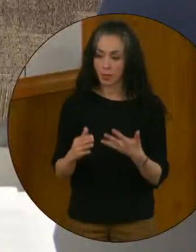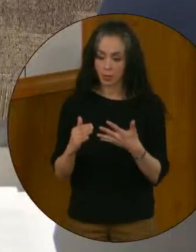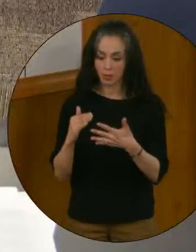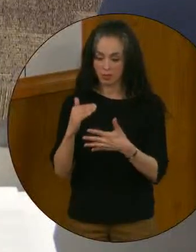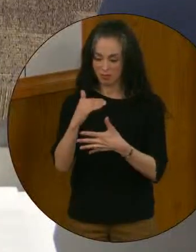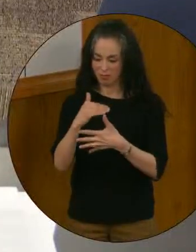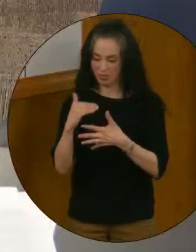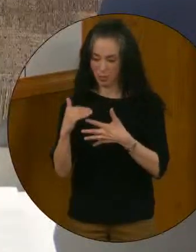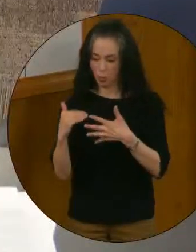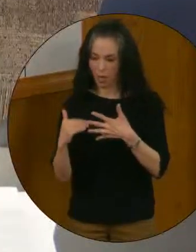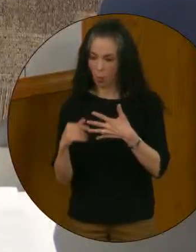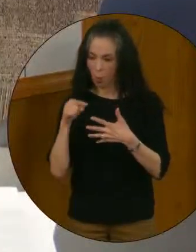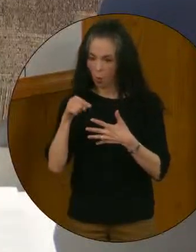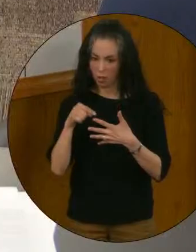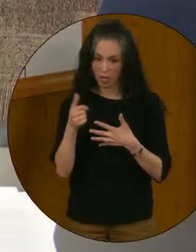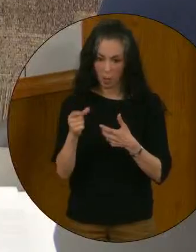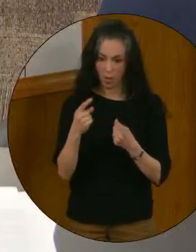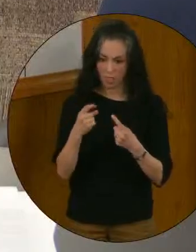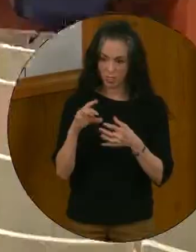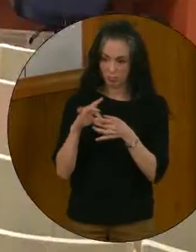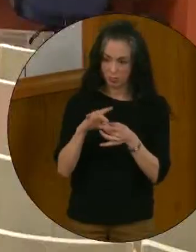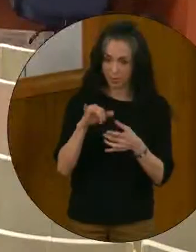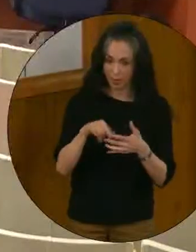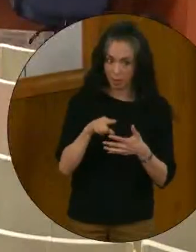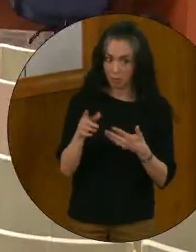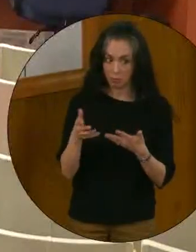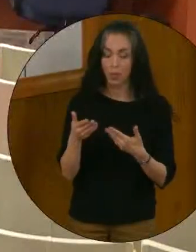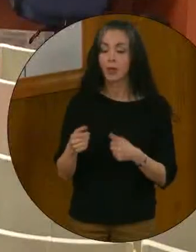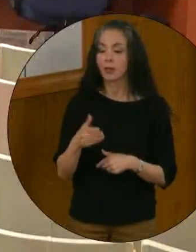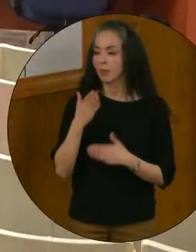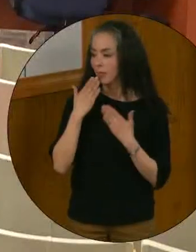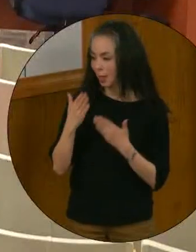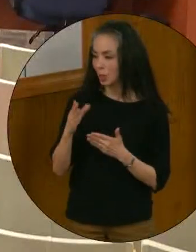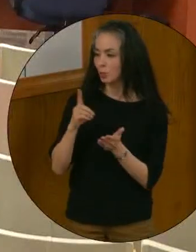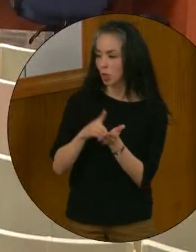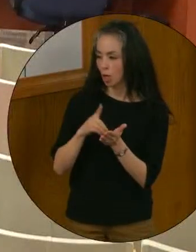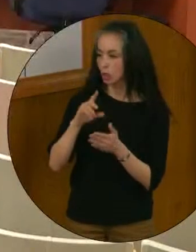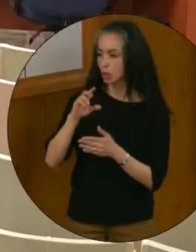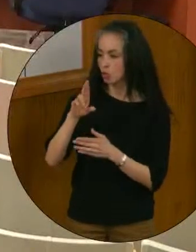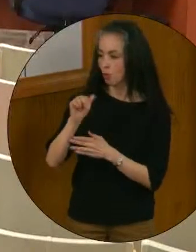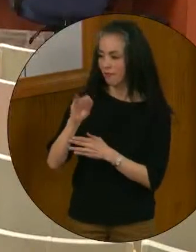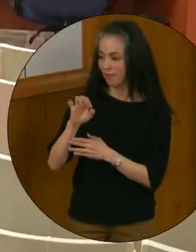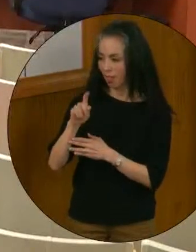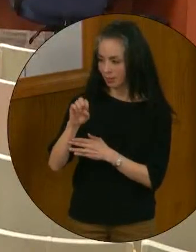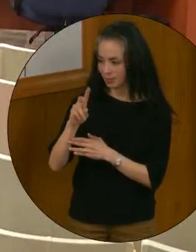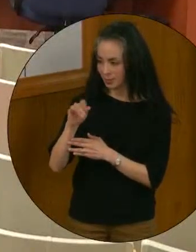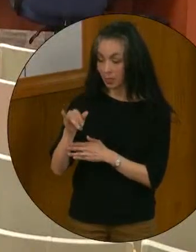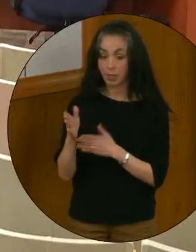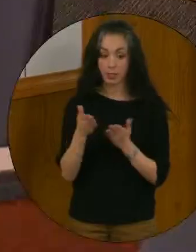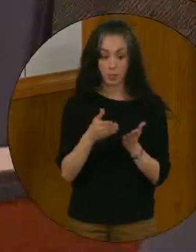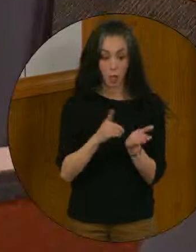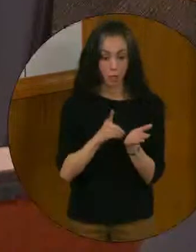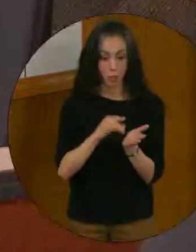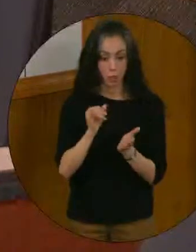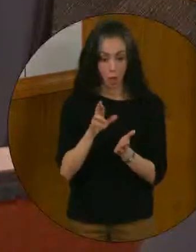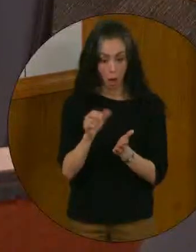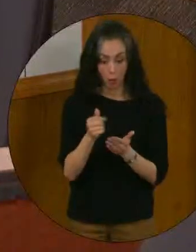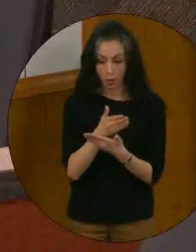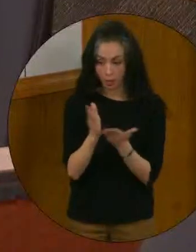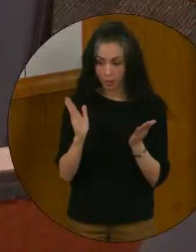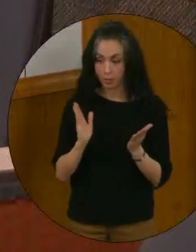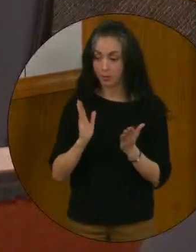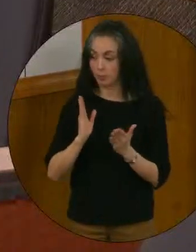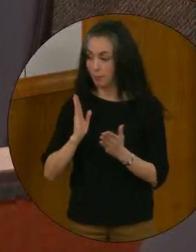was really the ultimate purpose of the meetings. Thank you, Dr. Rafalski. Dr. Jara? Thank you, Madam President, members of the board. Thank you,